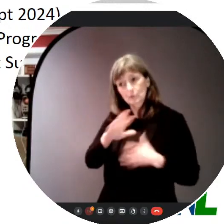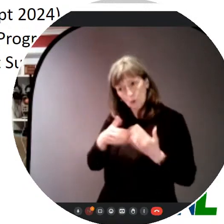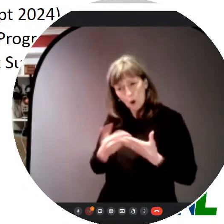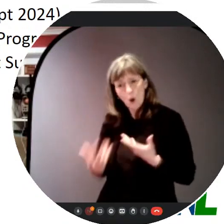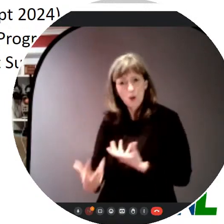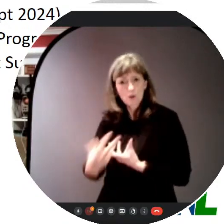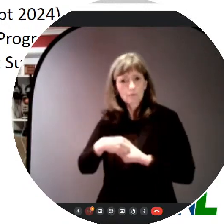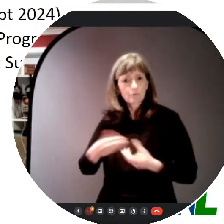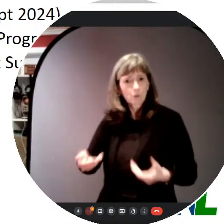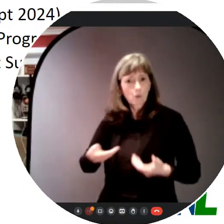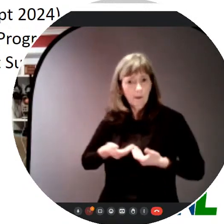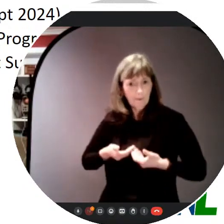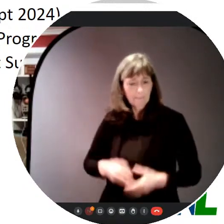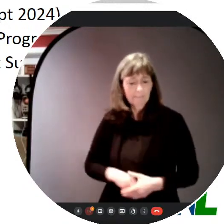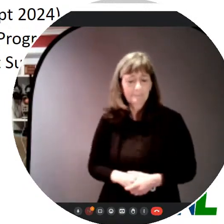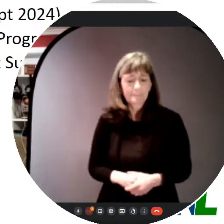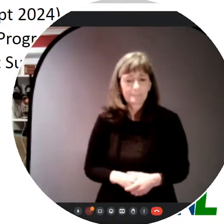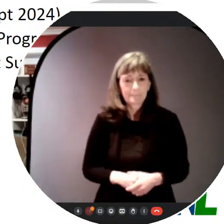welcome.